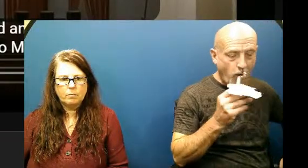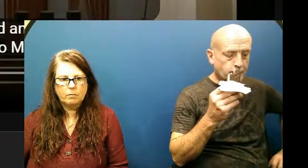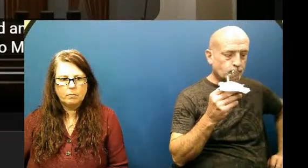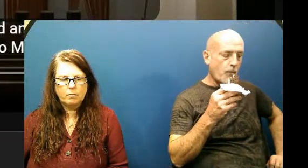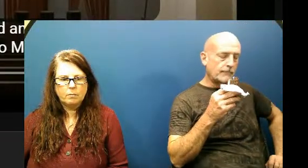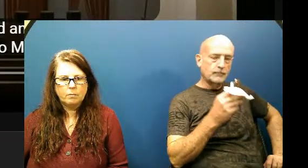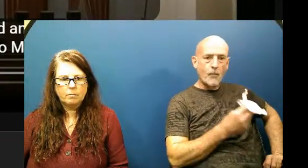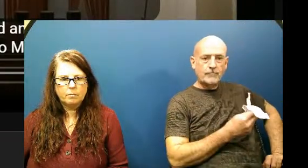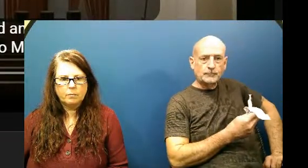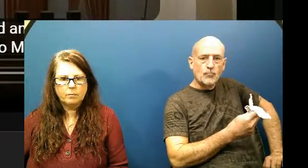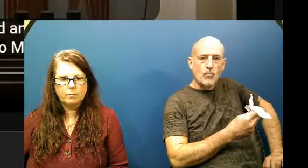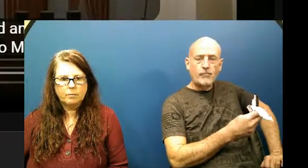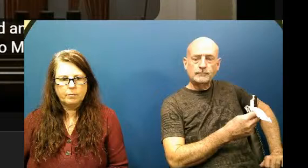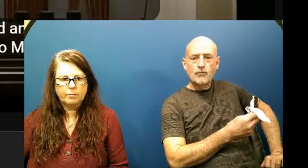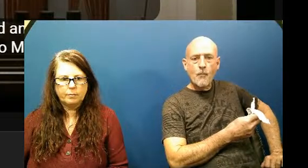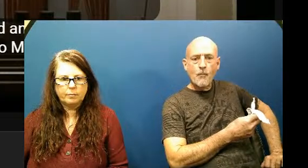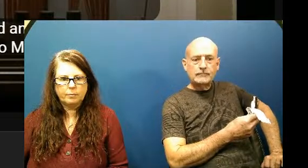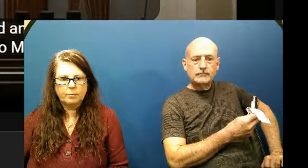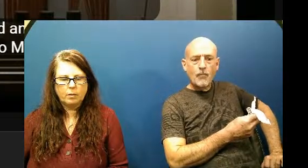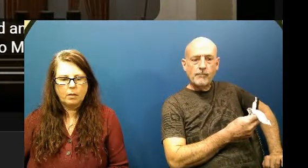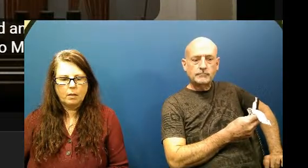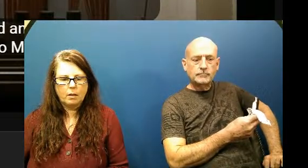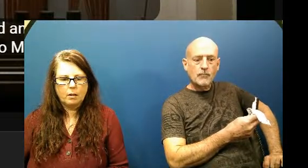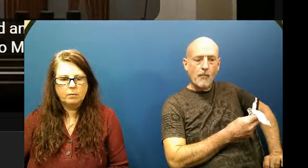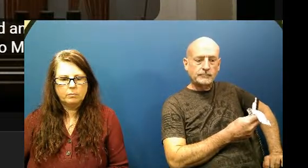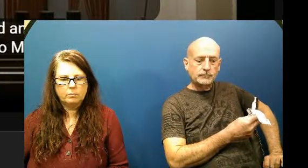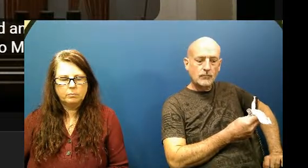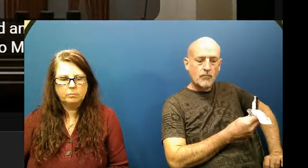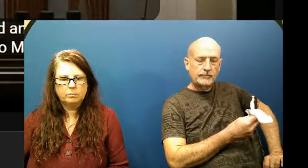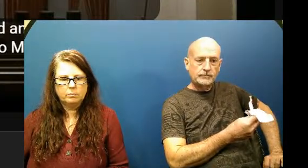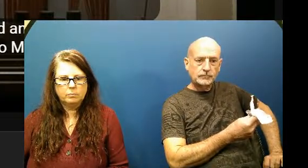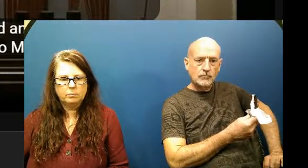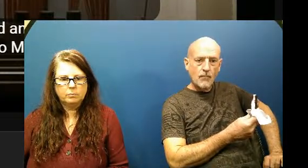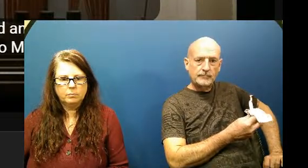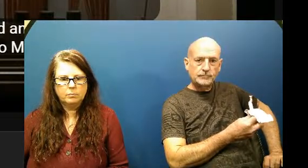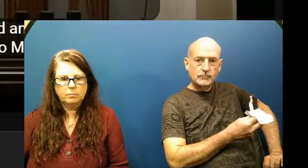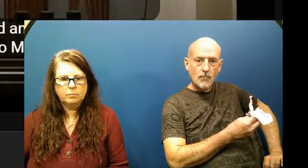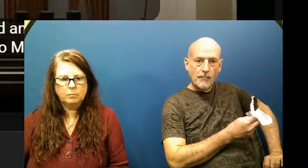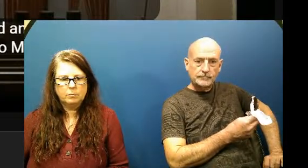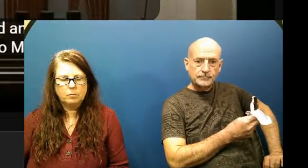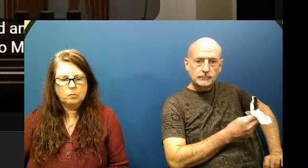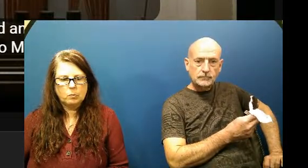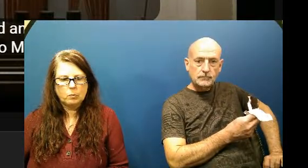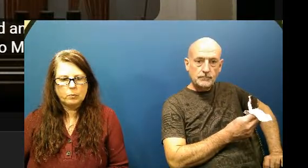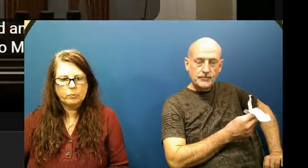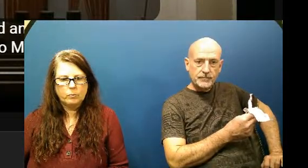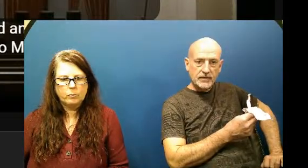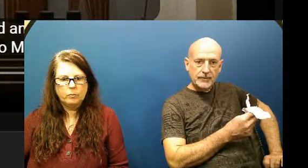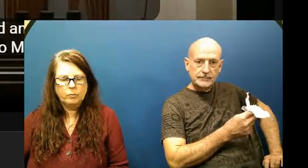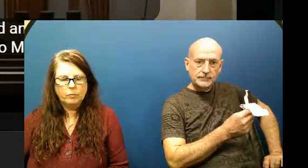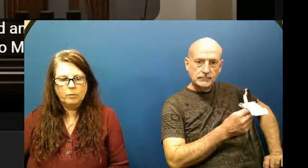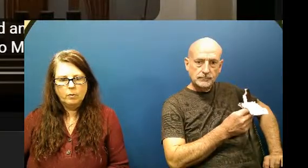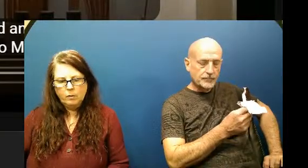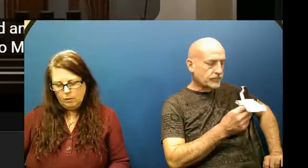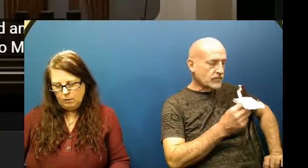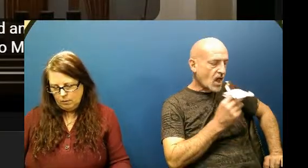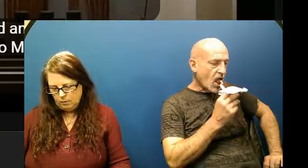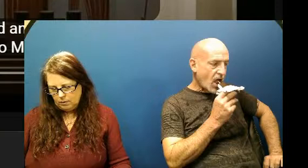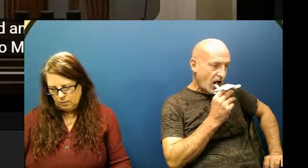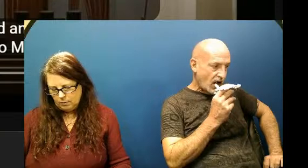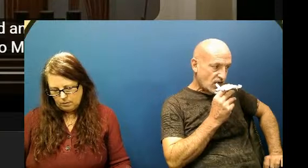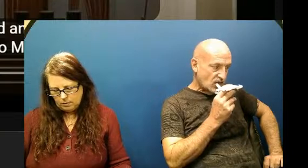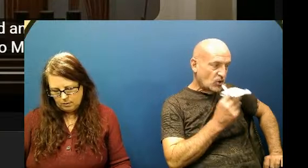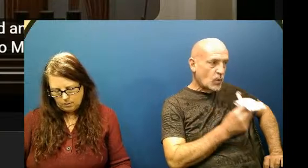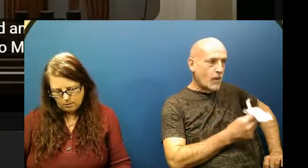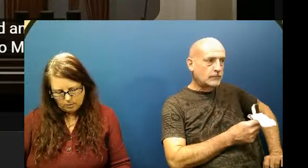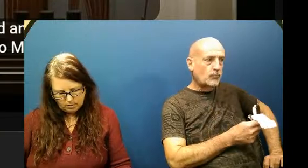doing here, and this is the same kinds of questions that I asked Mr. Francisco, because if let's take it as a